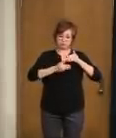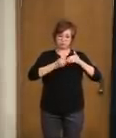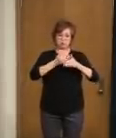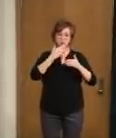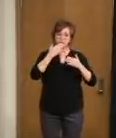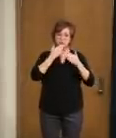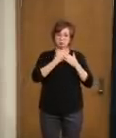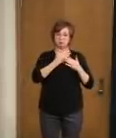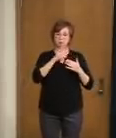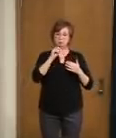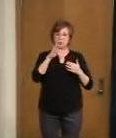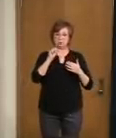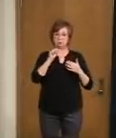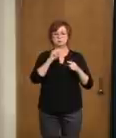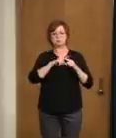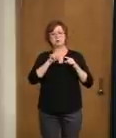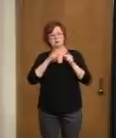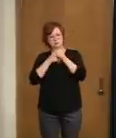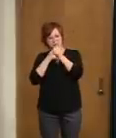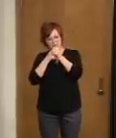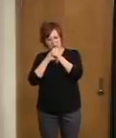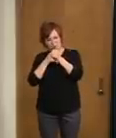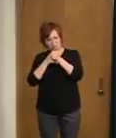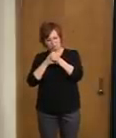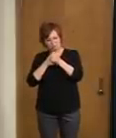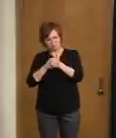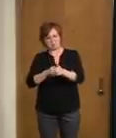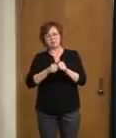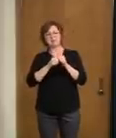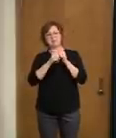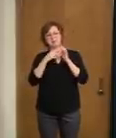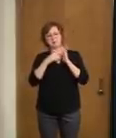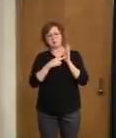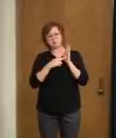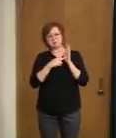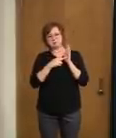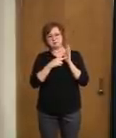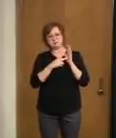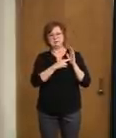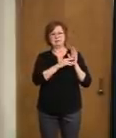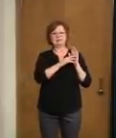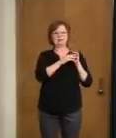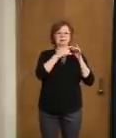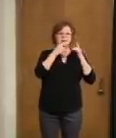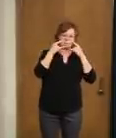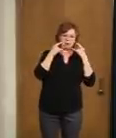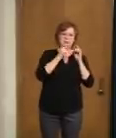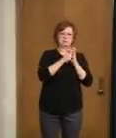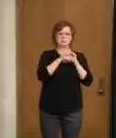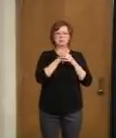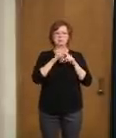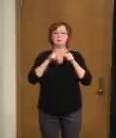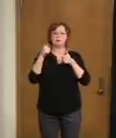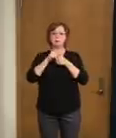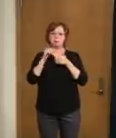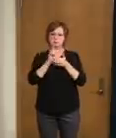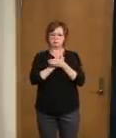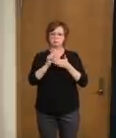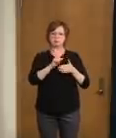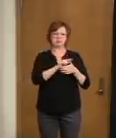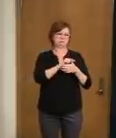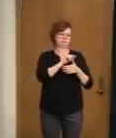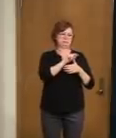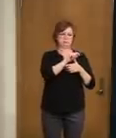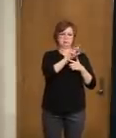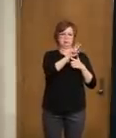measures. If we continue to see, this week has been up and down, 250, 300, 400,